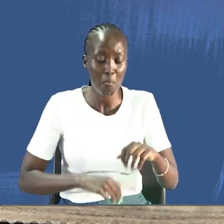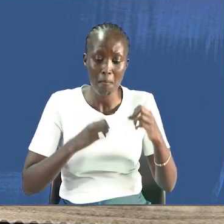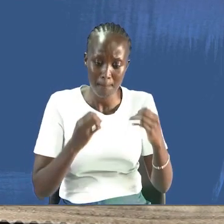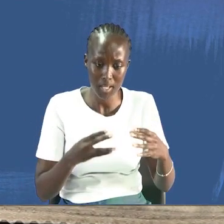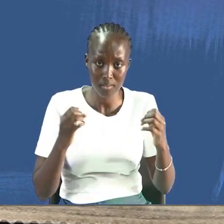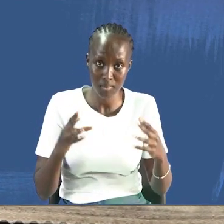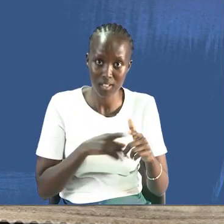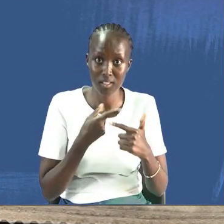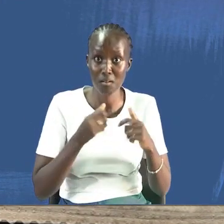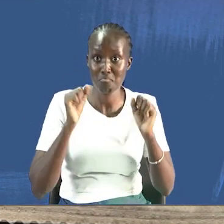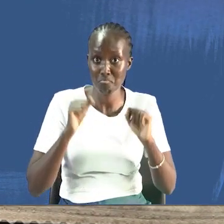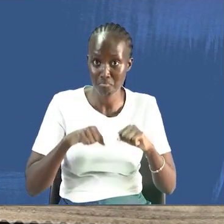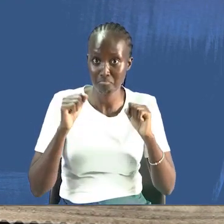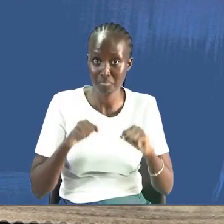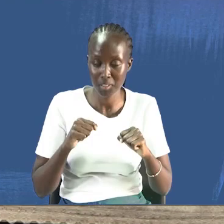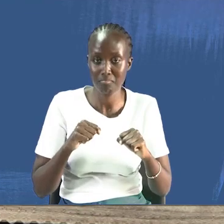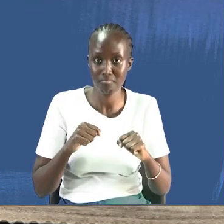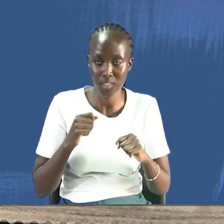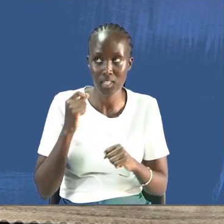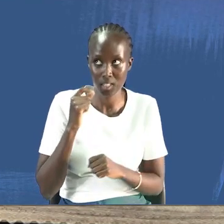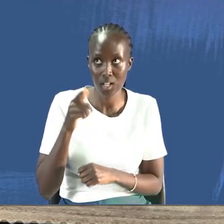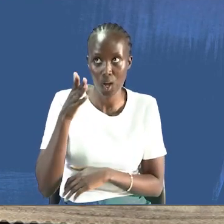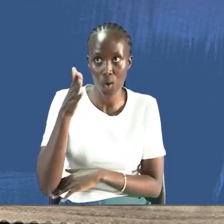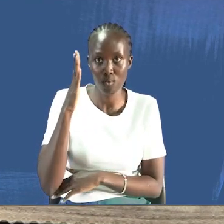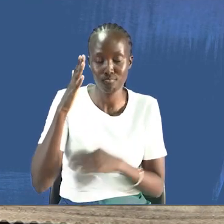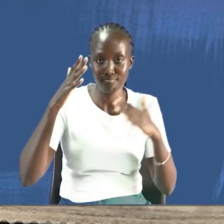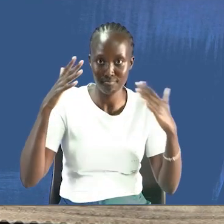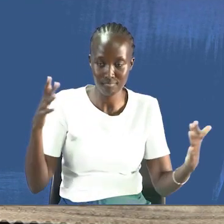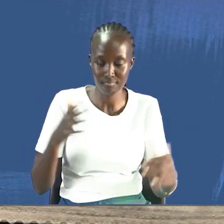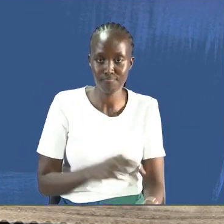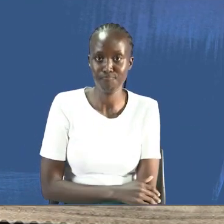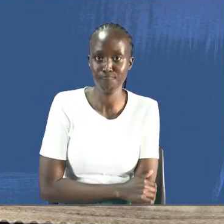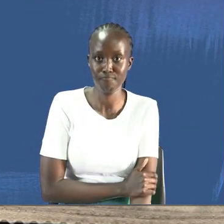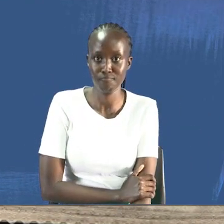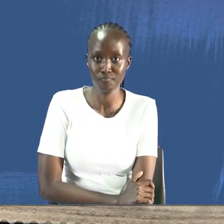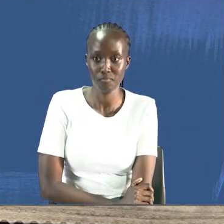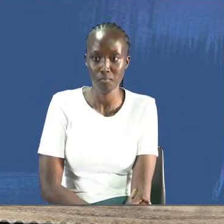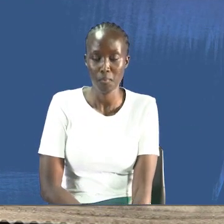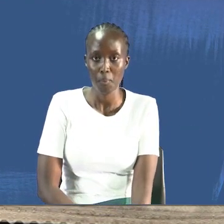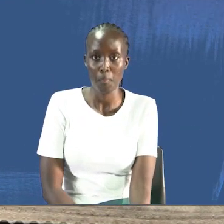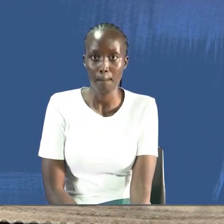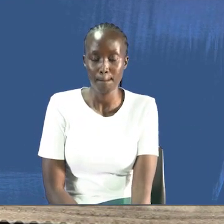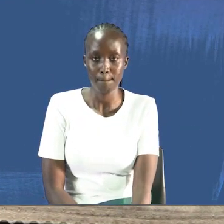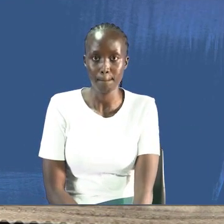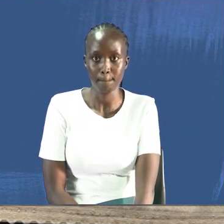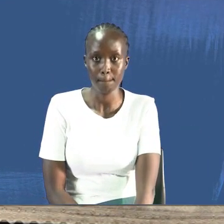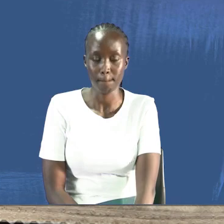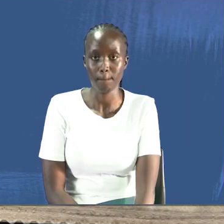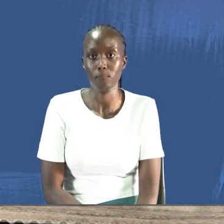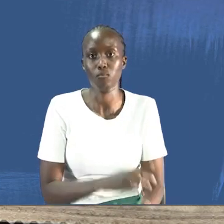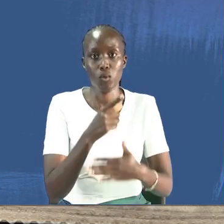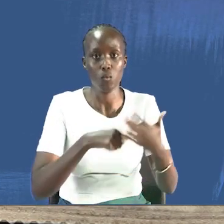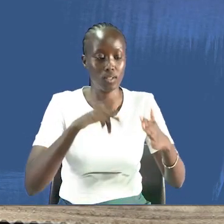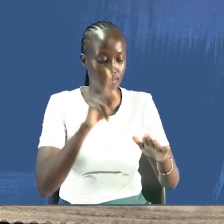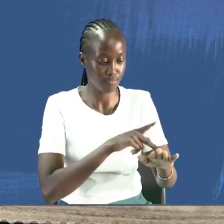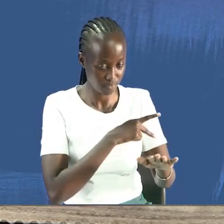one. And by the way, you can never exhaust them because there are so many. And that is what the psalmist in this psalm,